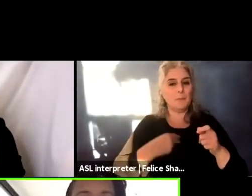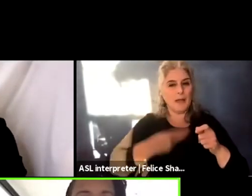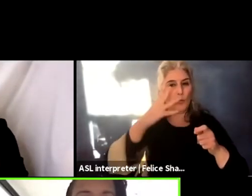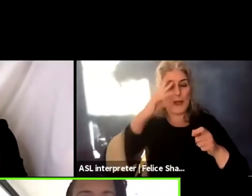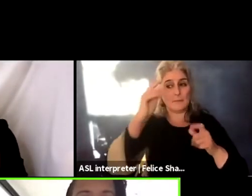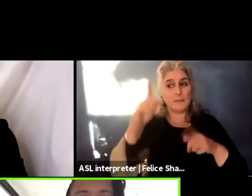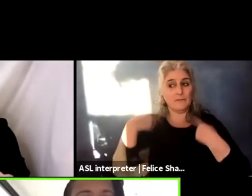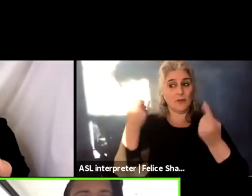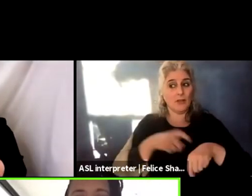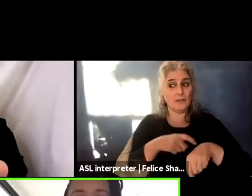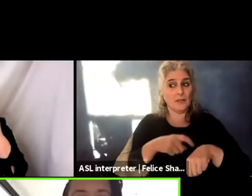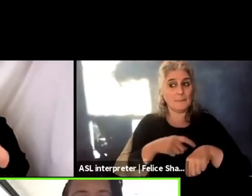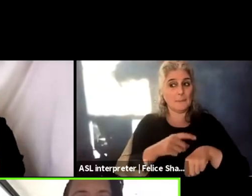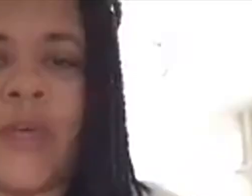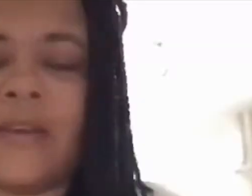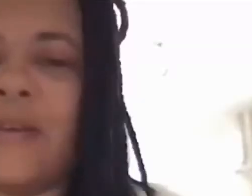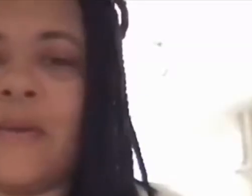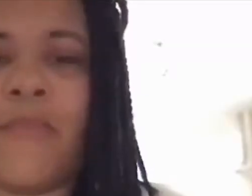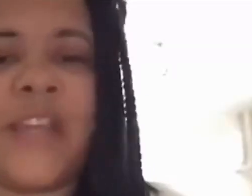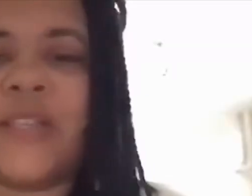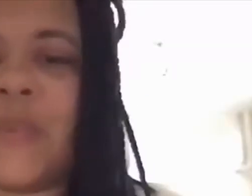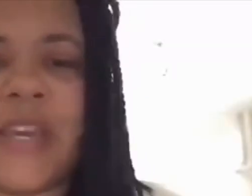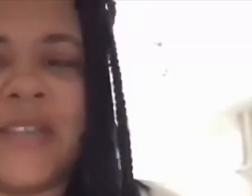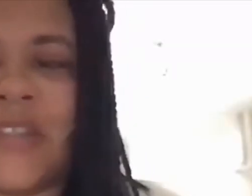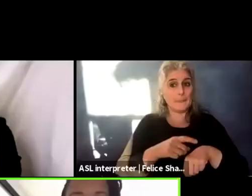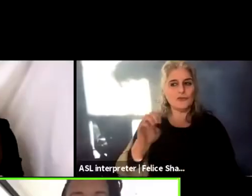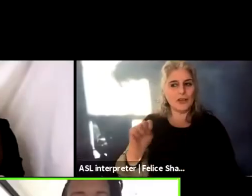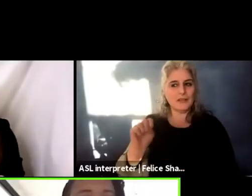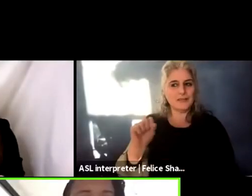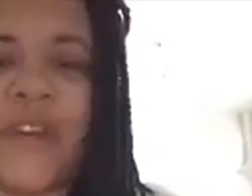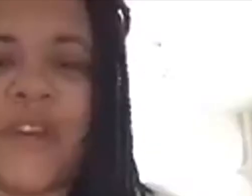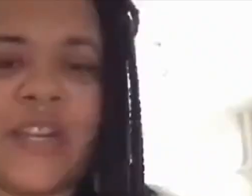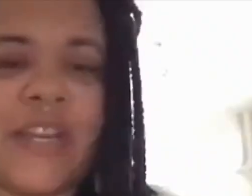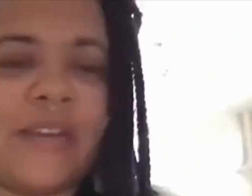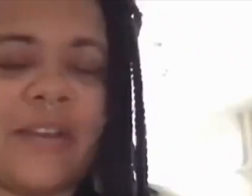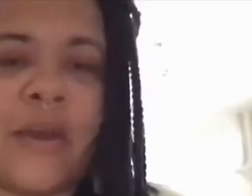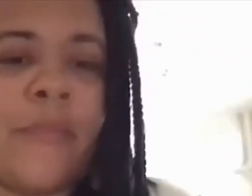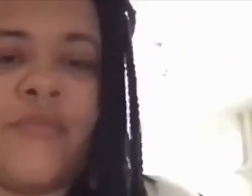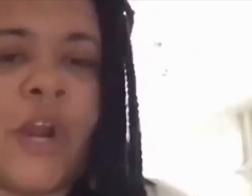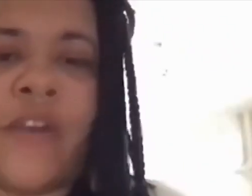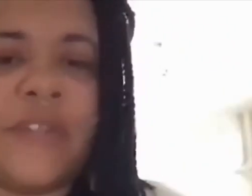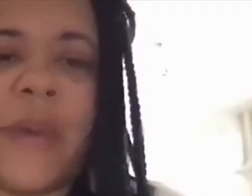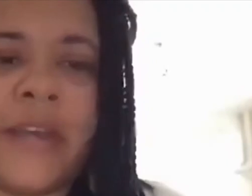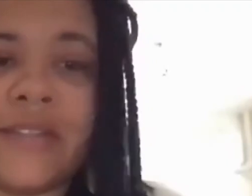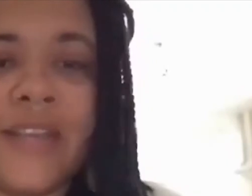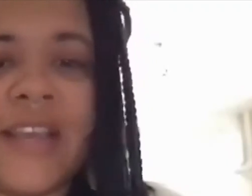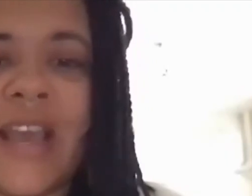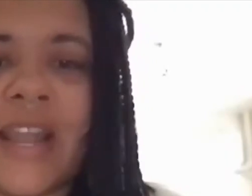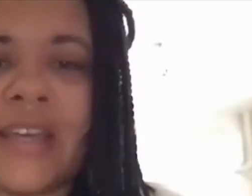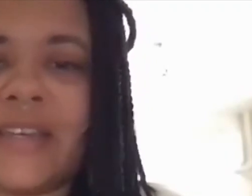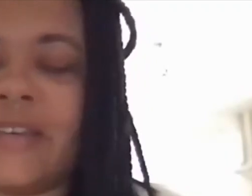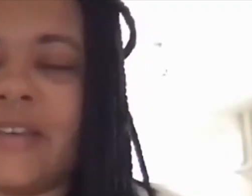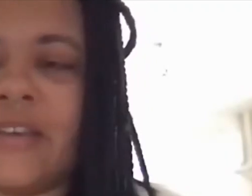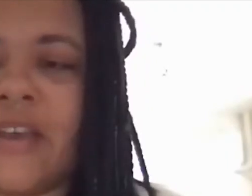artists like Andres Serrano, who like made this piece of a crucifix and like a jar of his piss,